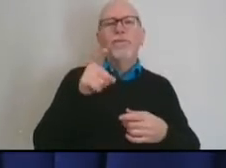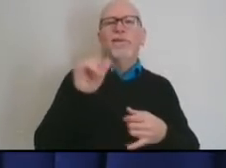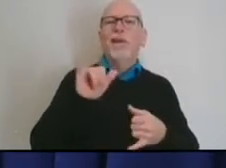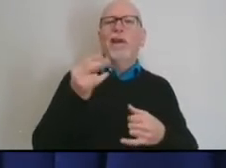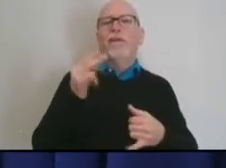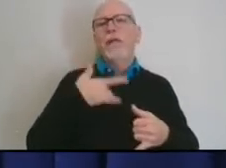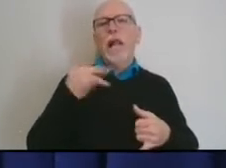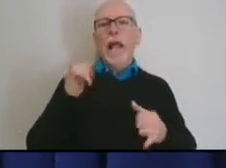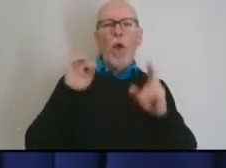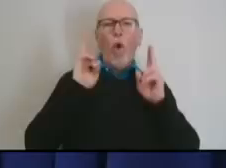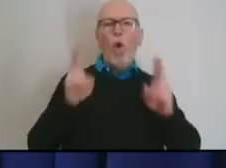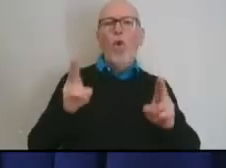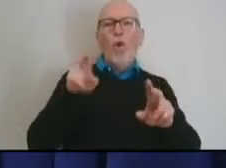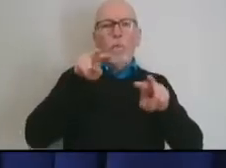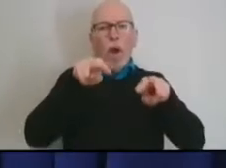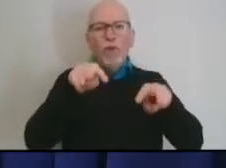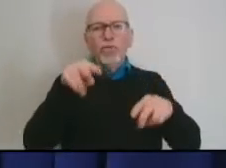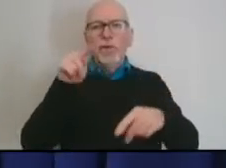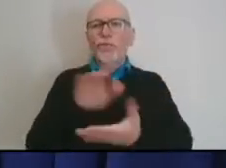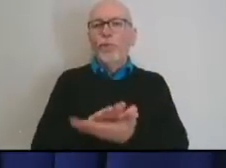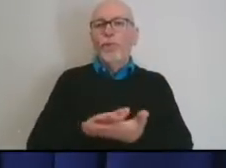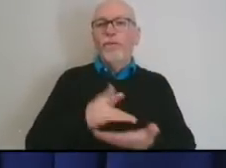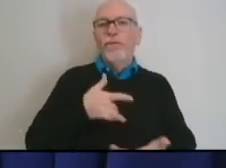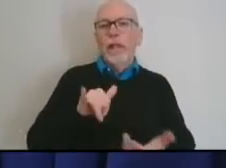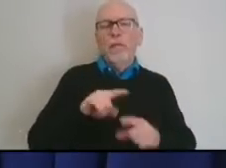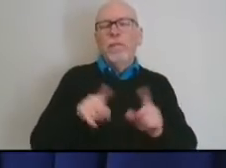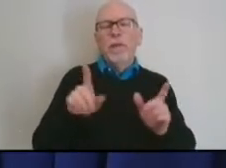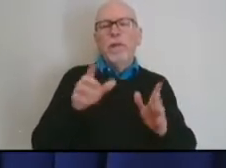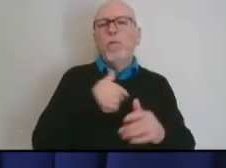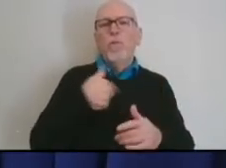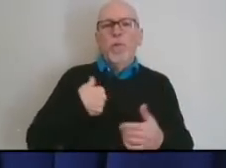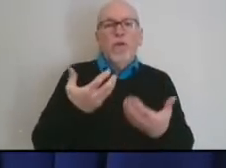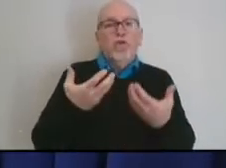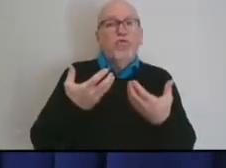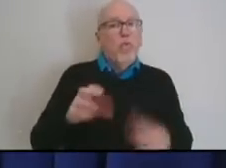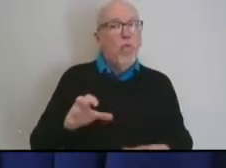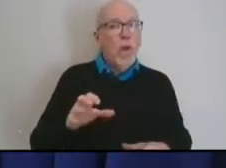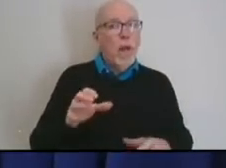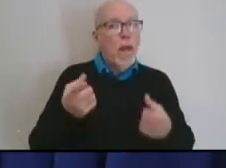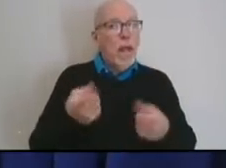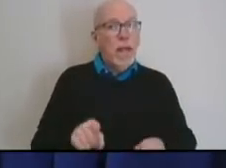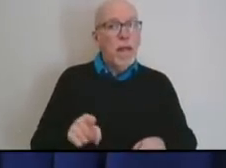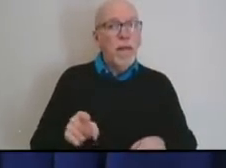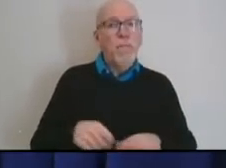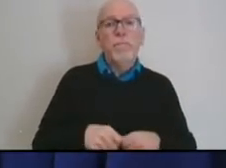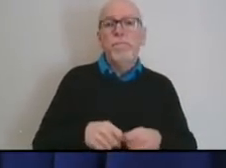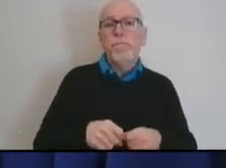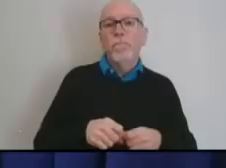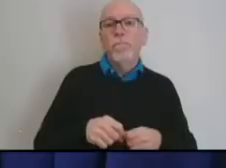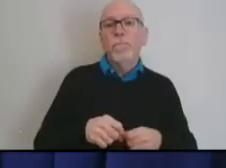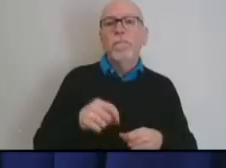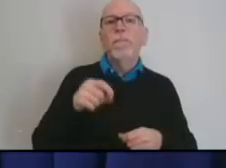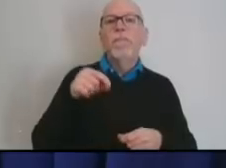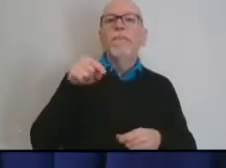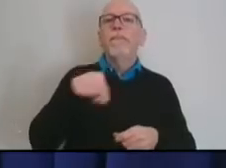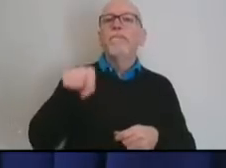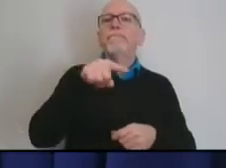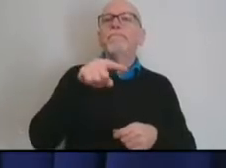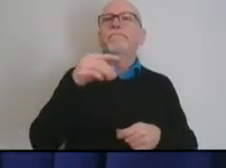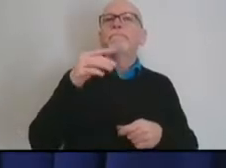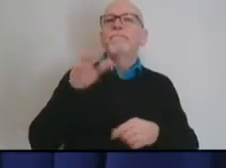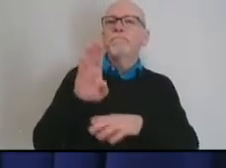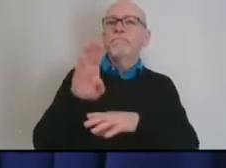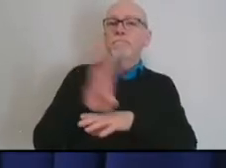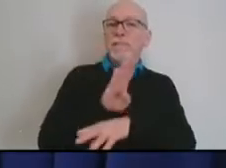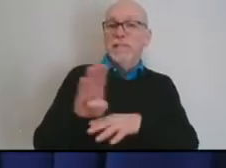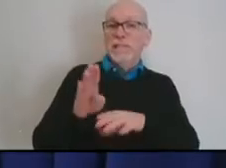comes in. But what we don't want to have happen is this: they're there for business that's being conducted